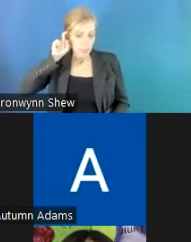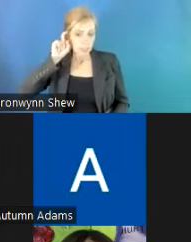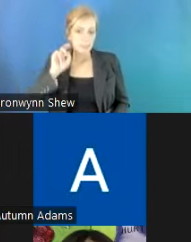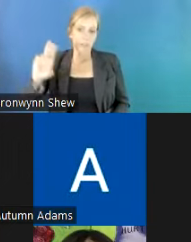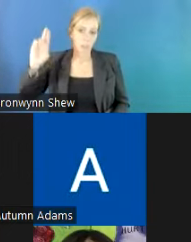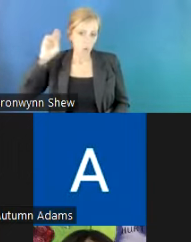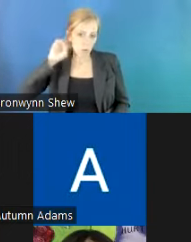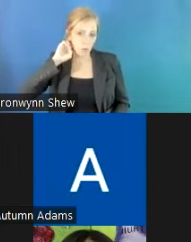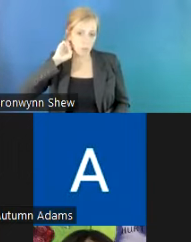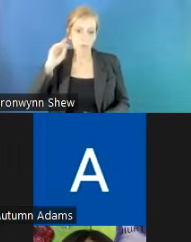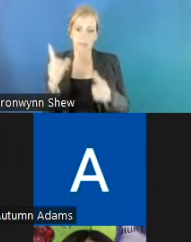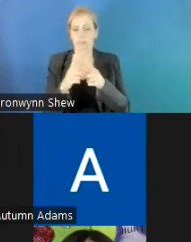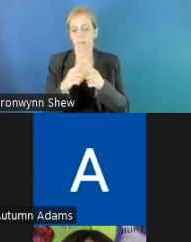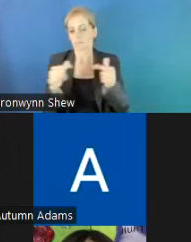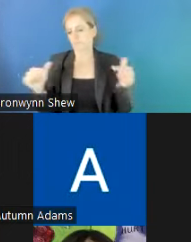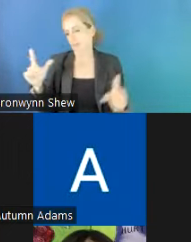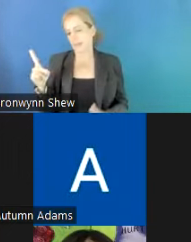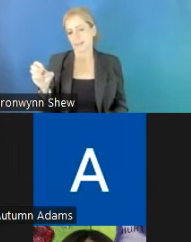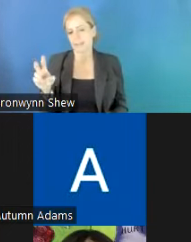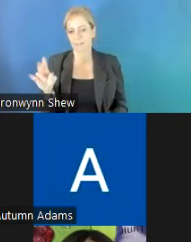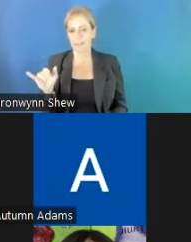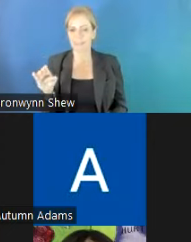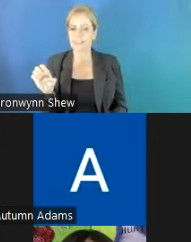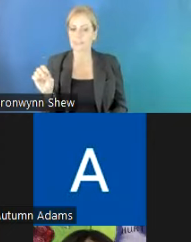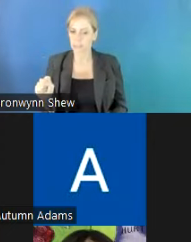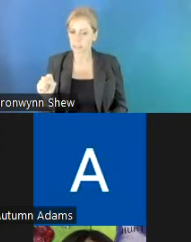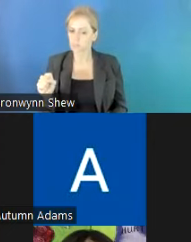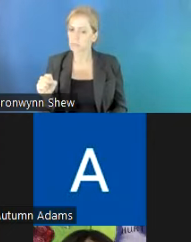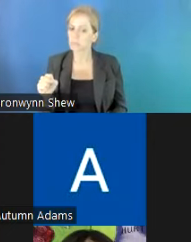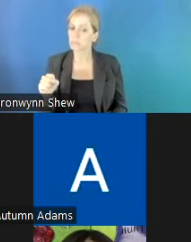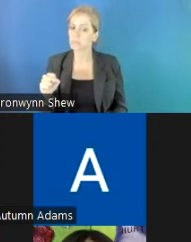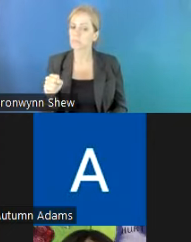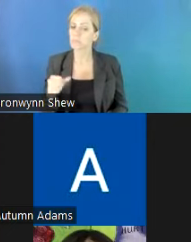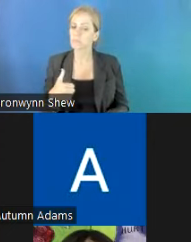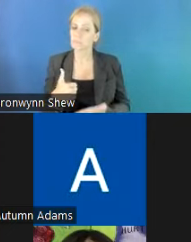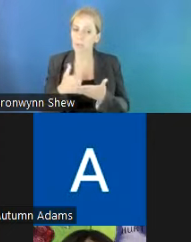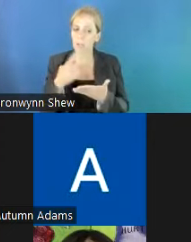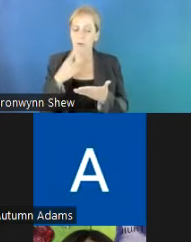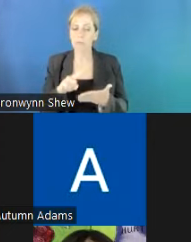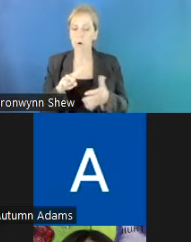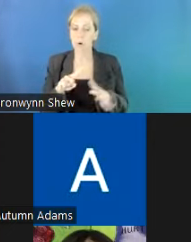those devices help some people in hearing things. Closed captioning.